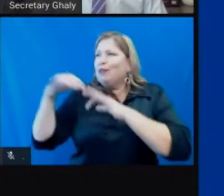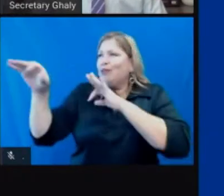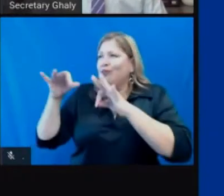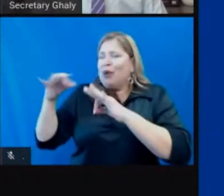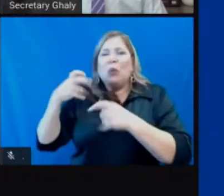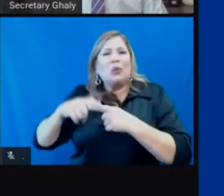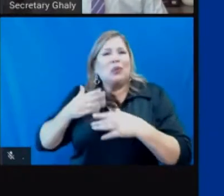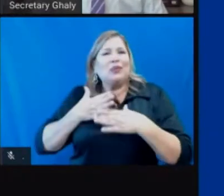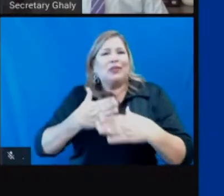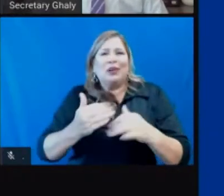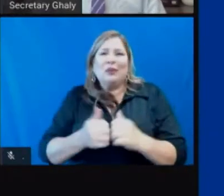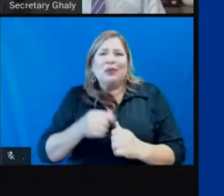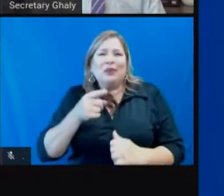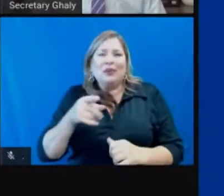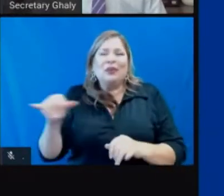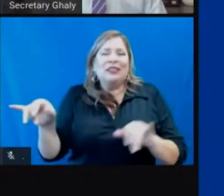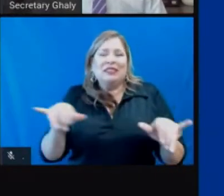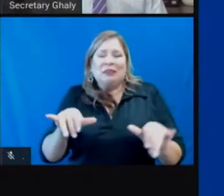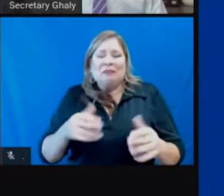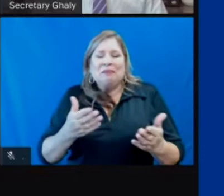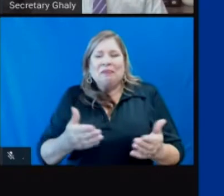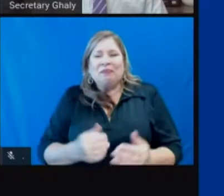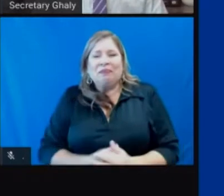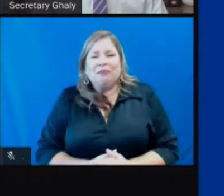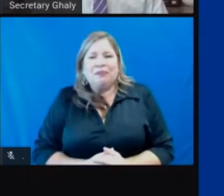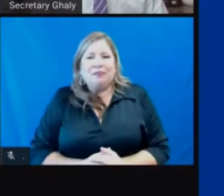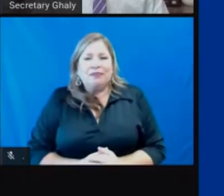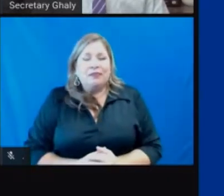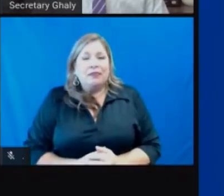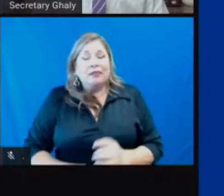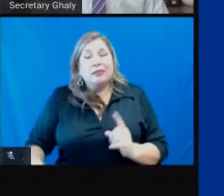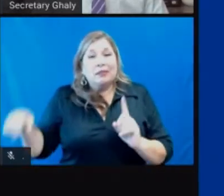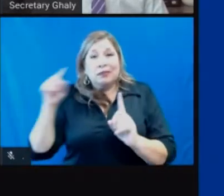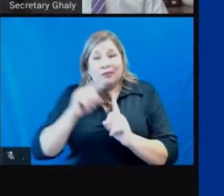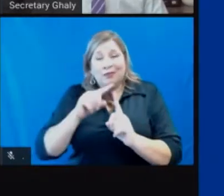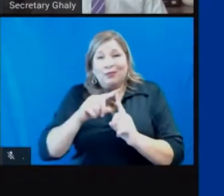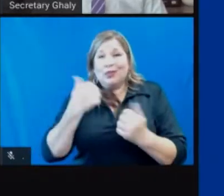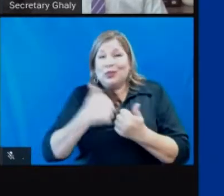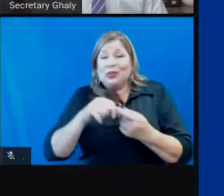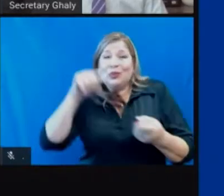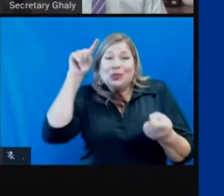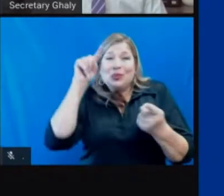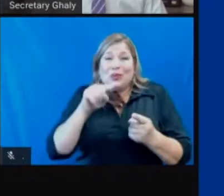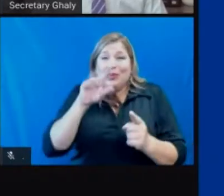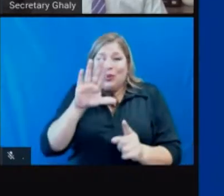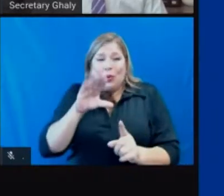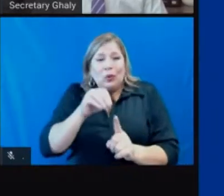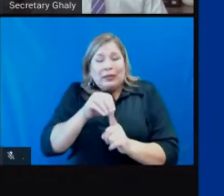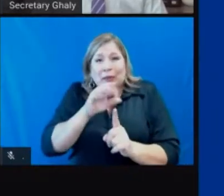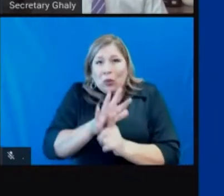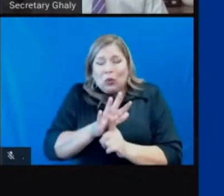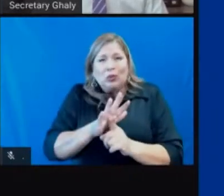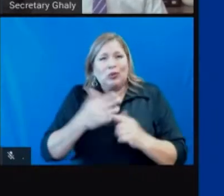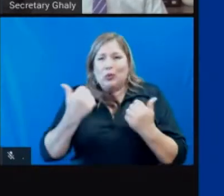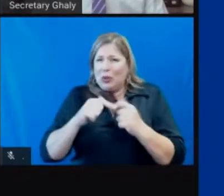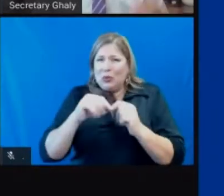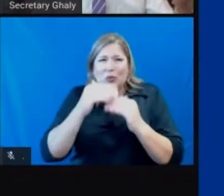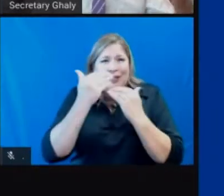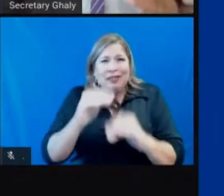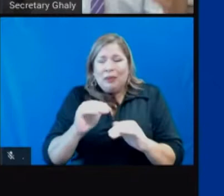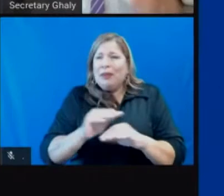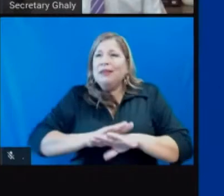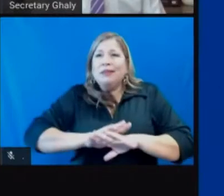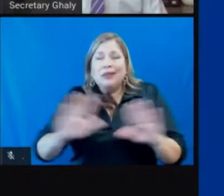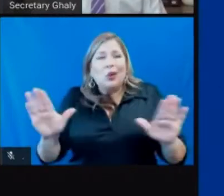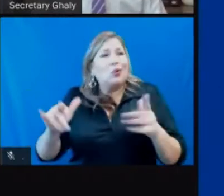that certainly that increased exposure is key. Our urging to limit your exposure